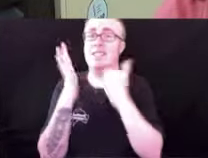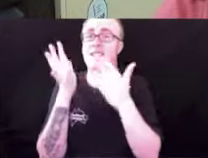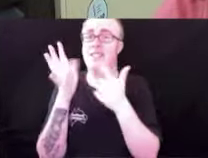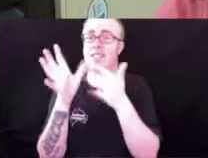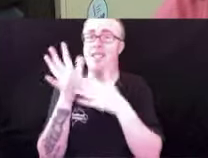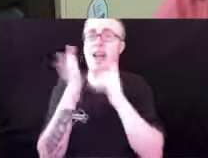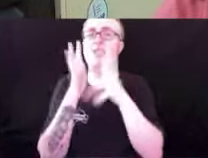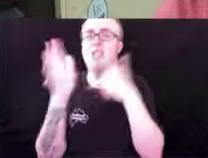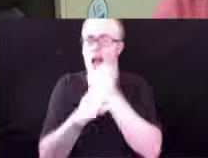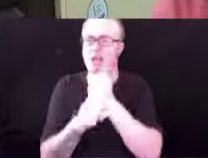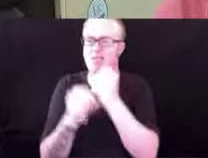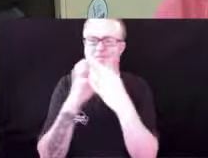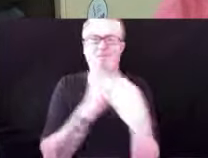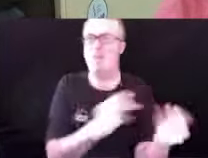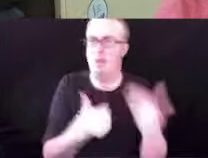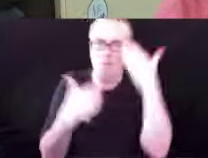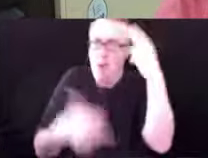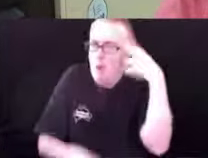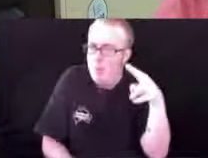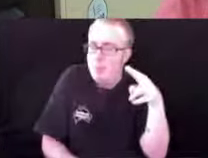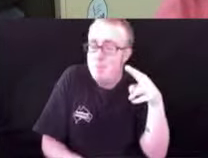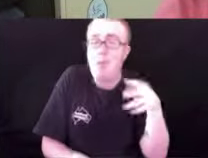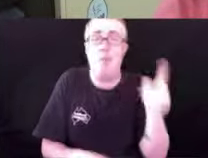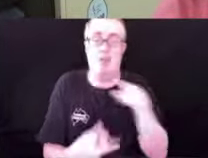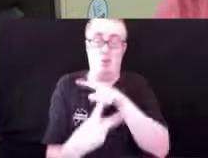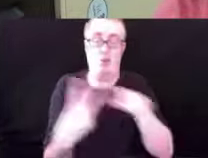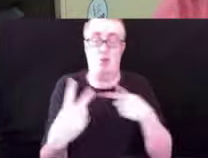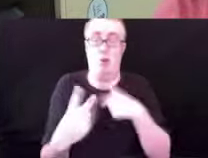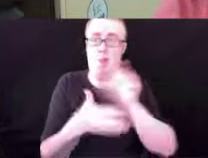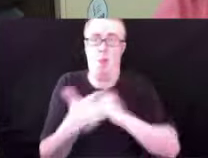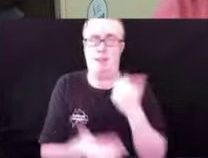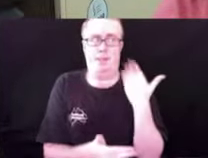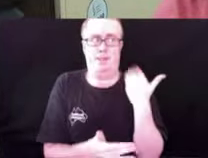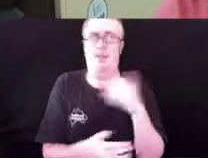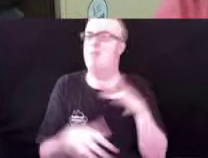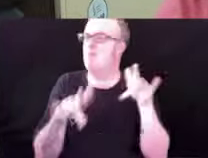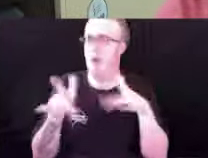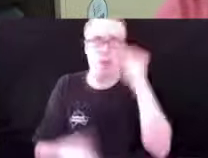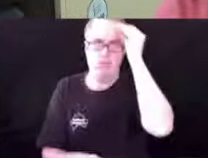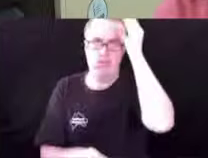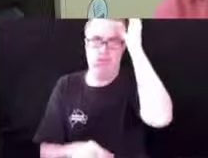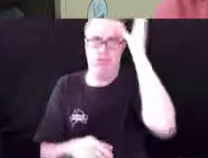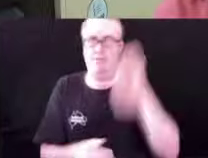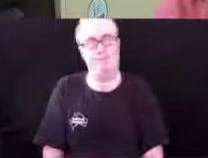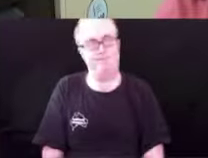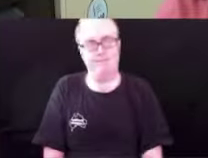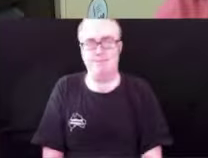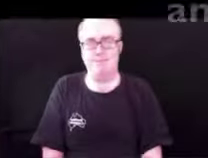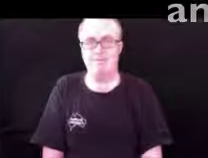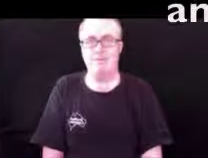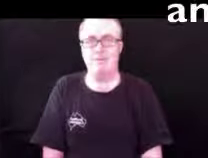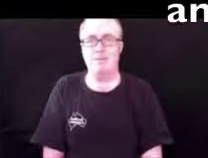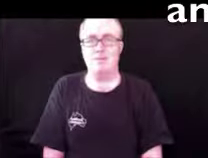Alphabet Soup model number, I don't know. But they've just been brought online in the last 3 or 4 days, so I don't know all about them just